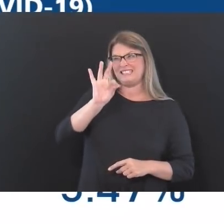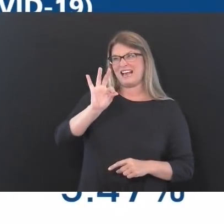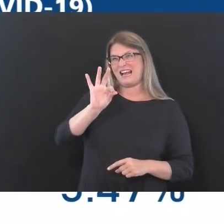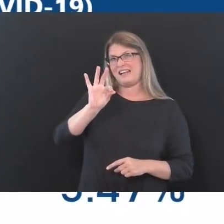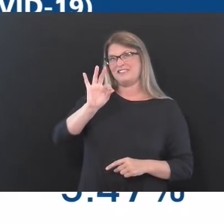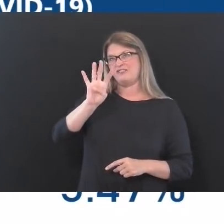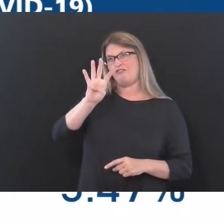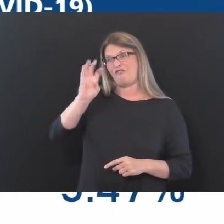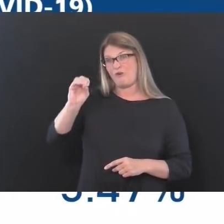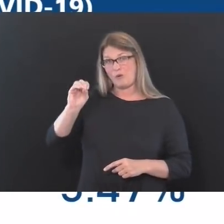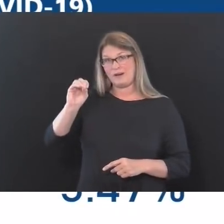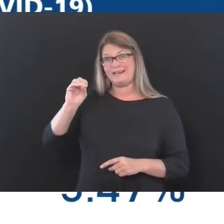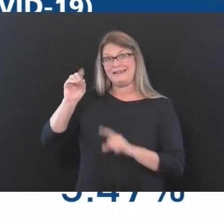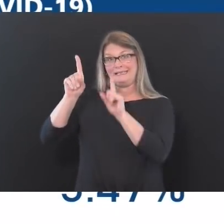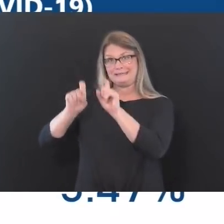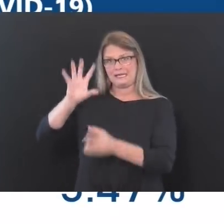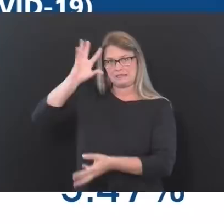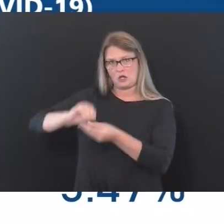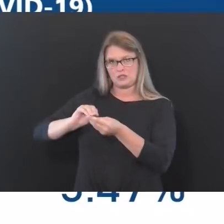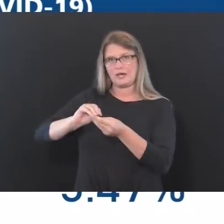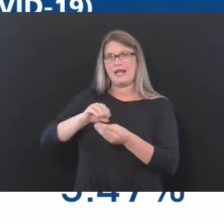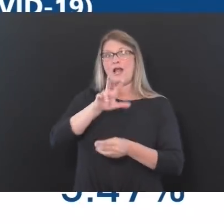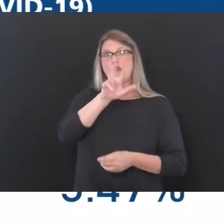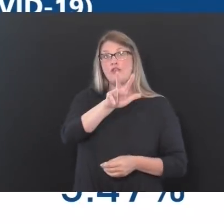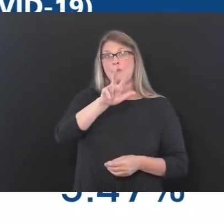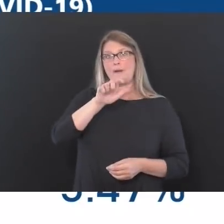9,940 tests taken, and a